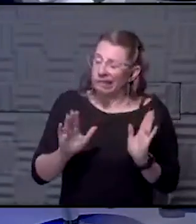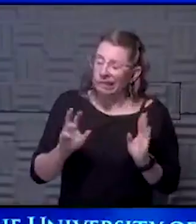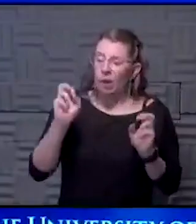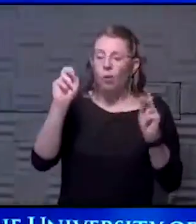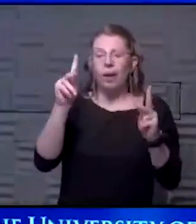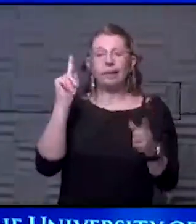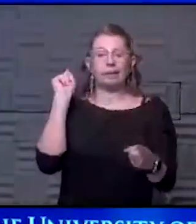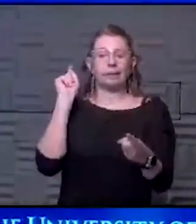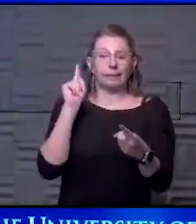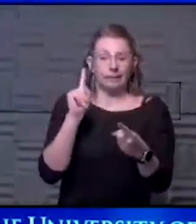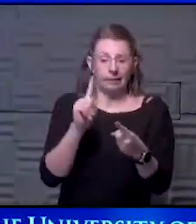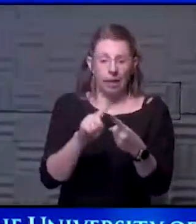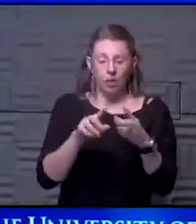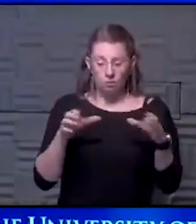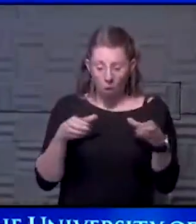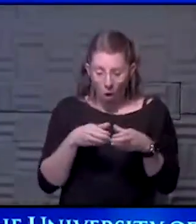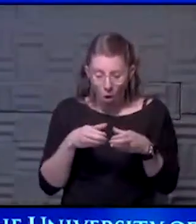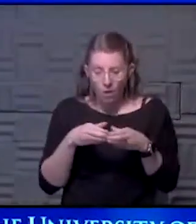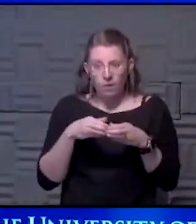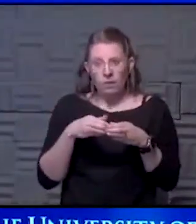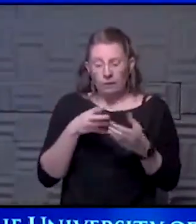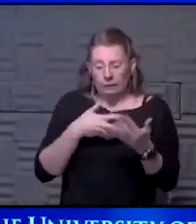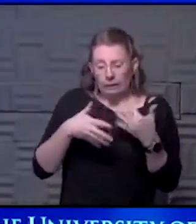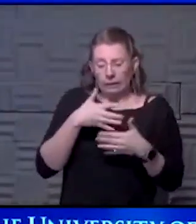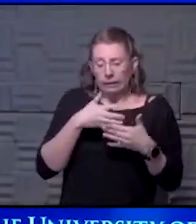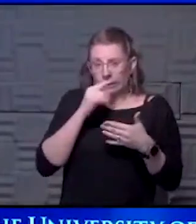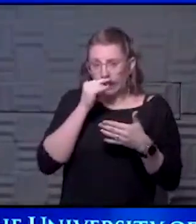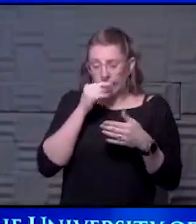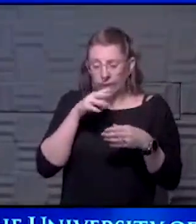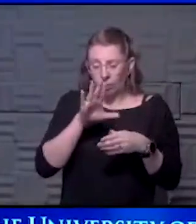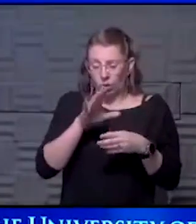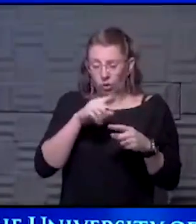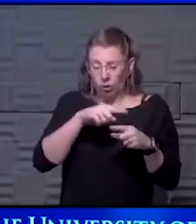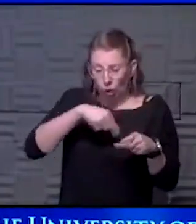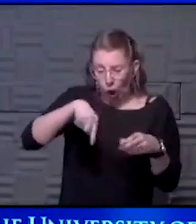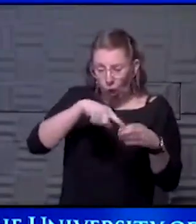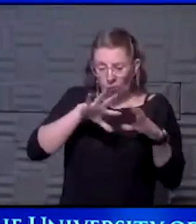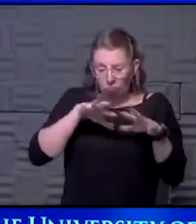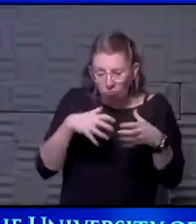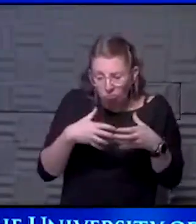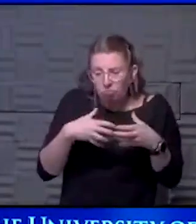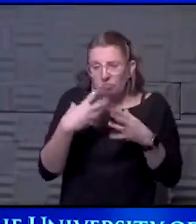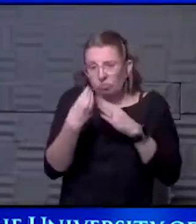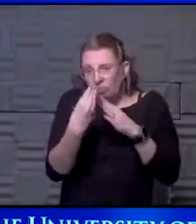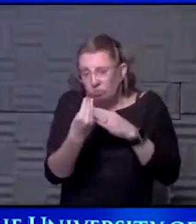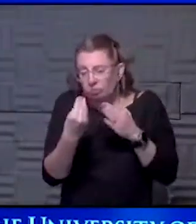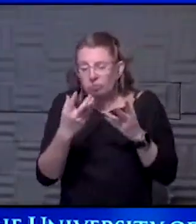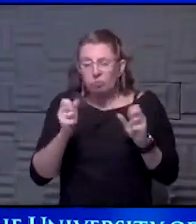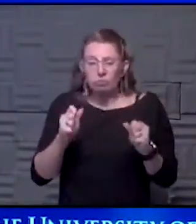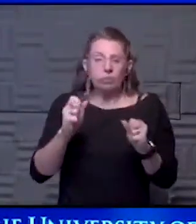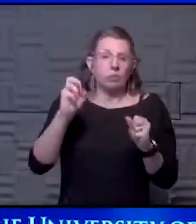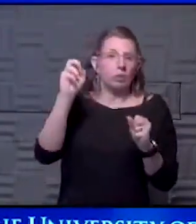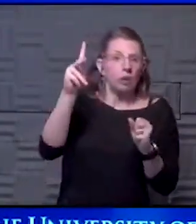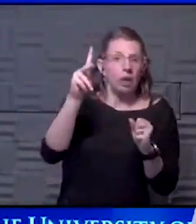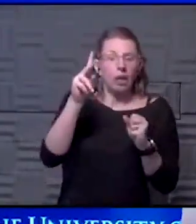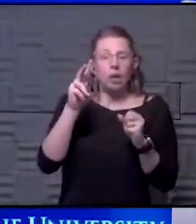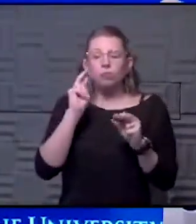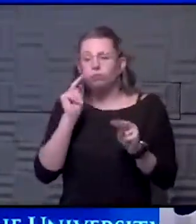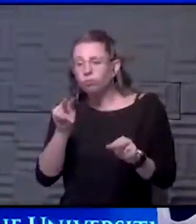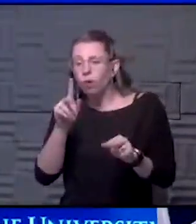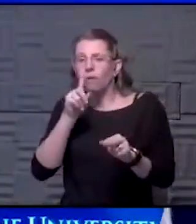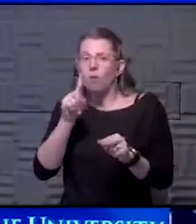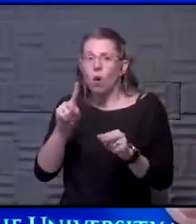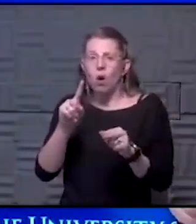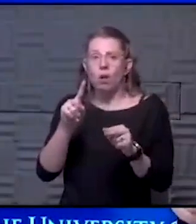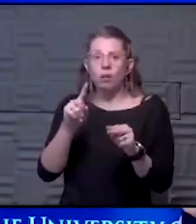okay, I think. Small groups, keep kids are always in your circle, wearing a mask, trying to be outside, probably okay. Watch for the variant. Let's make